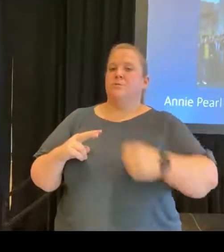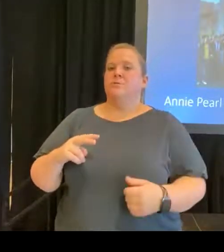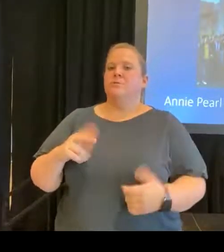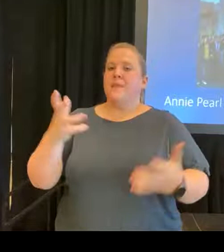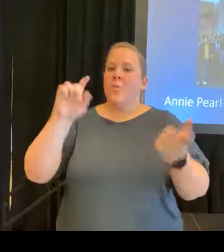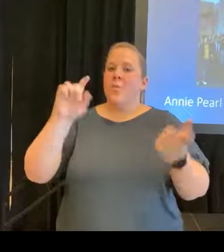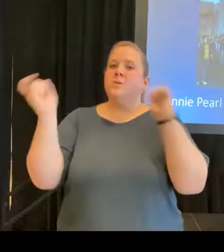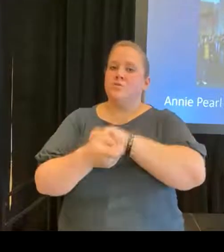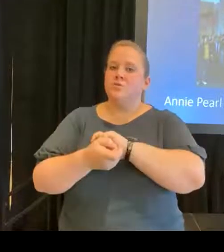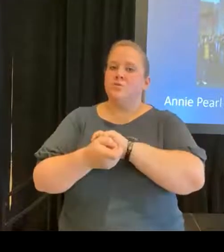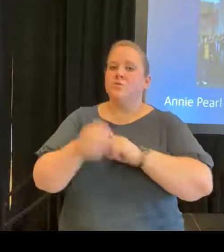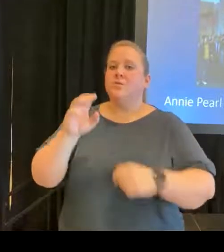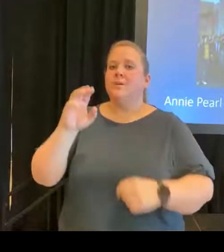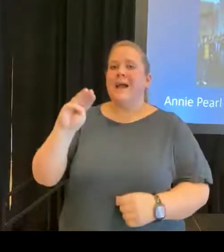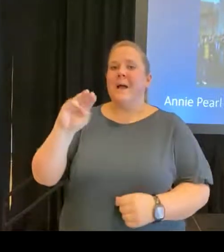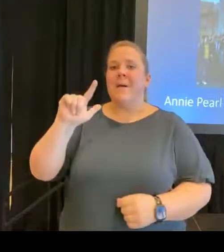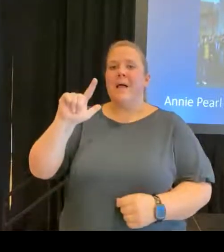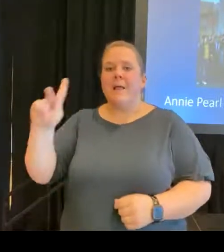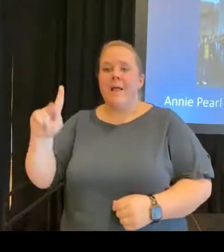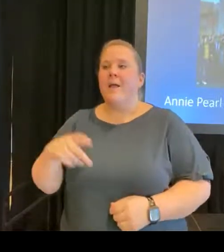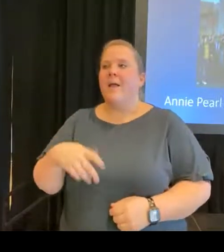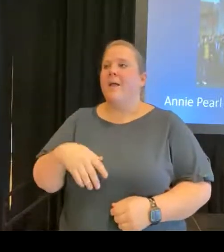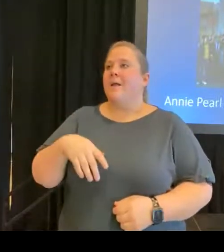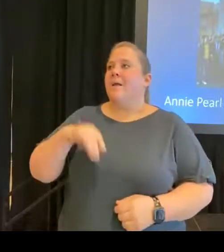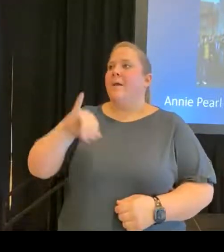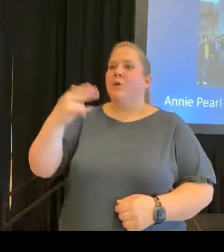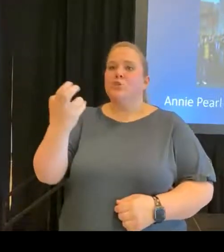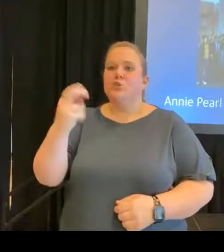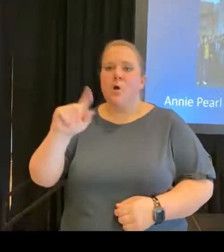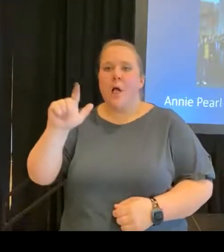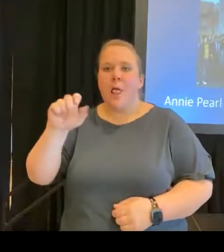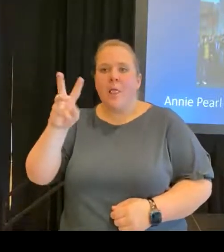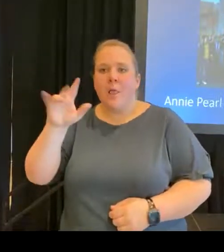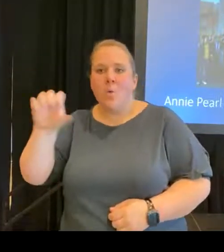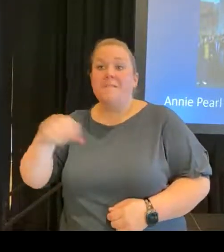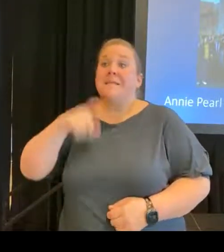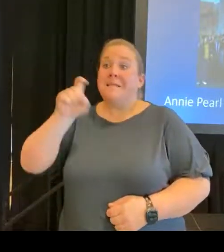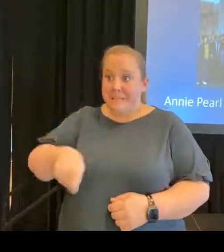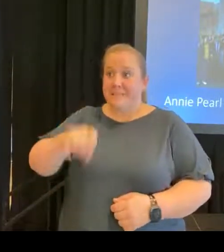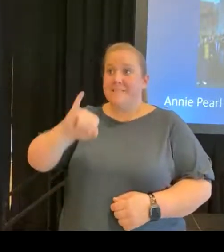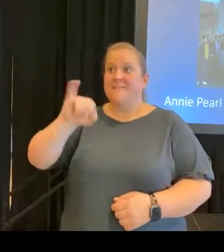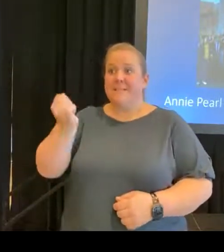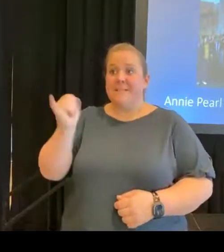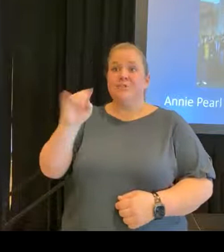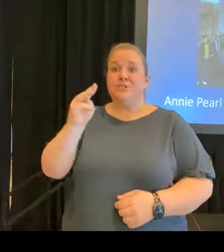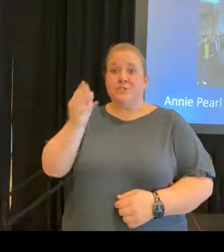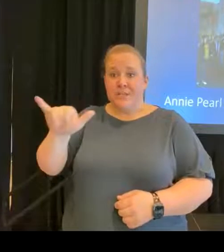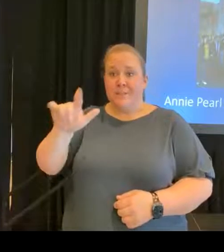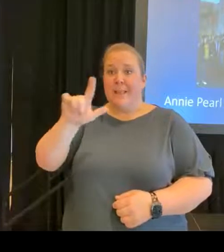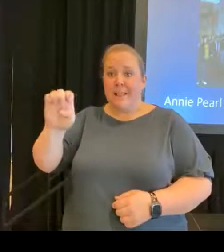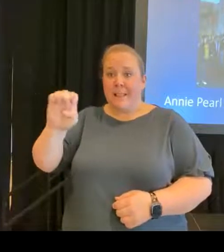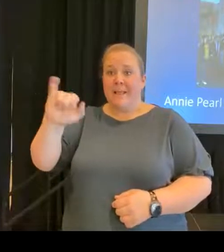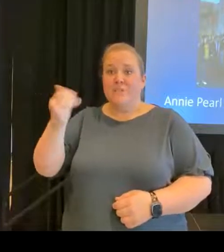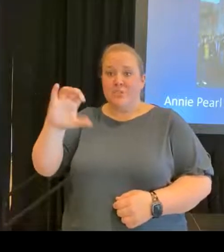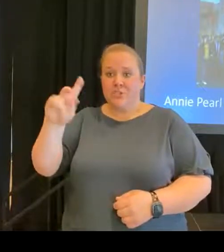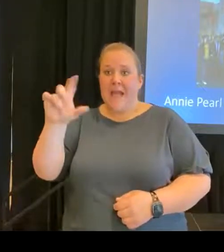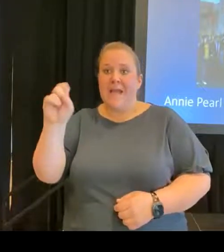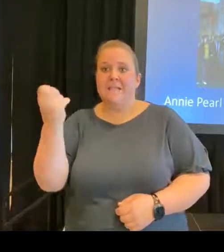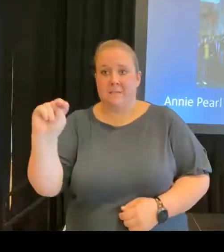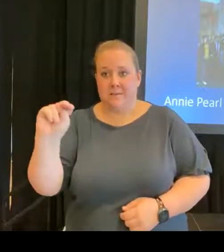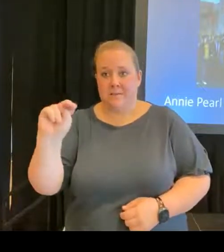They want to change the Martin Luther King, they want to change John. It needs to be Jiminy Jackson, if